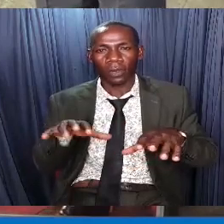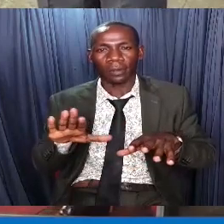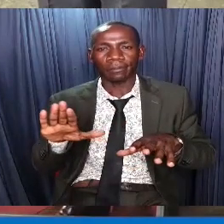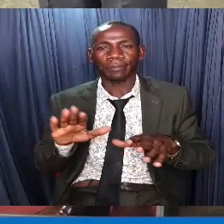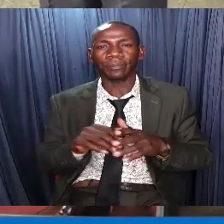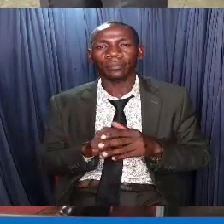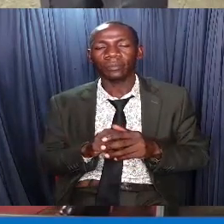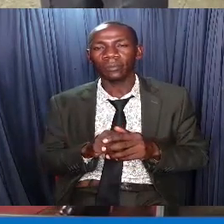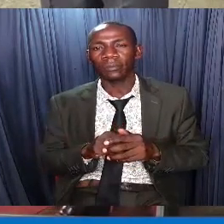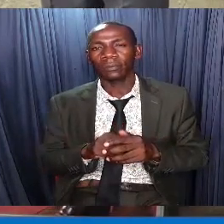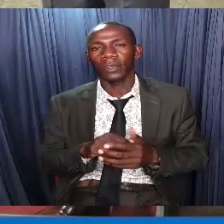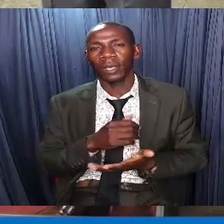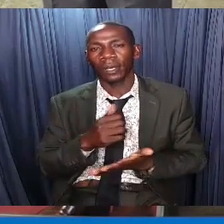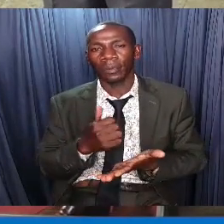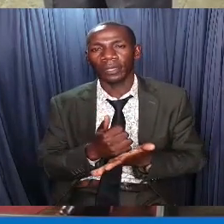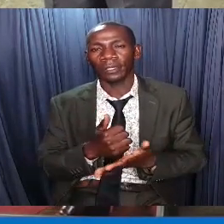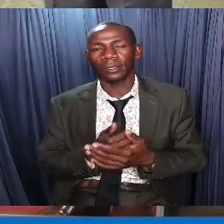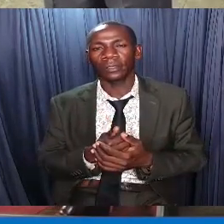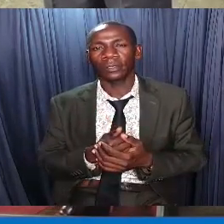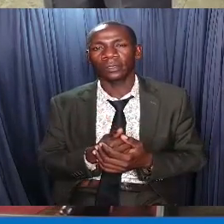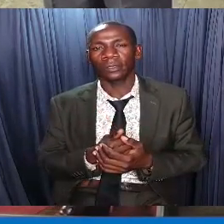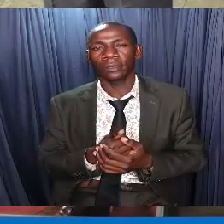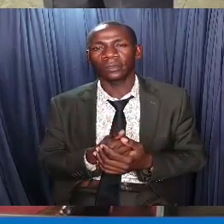flock. Amen. Amen.